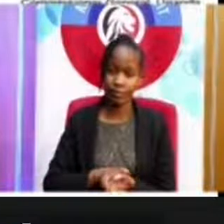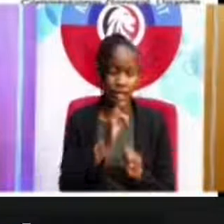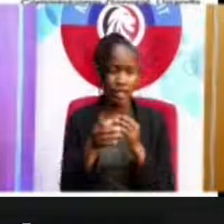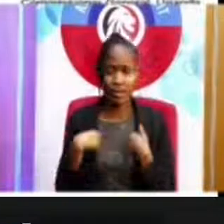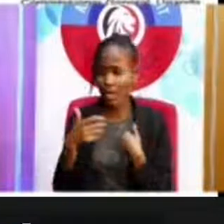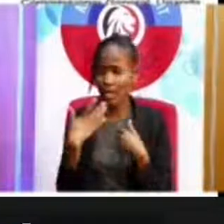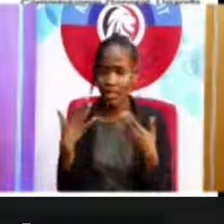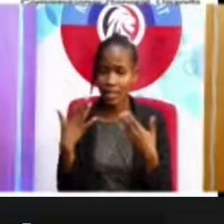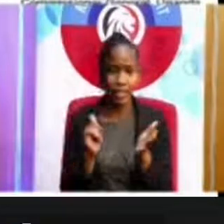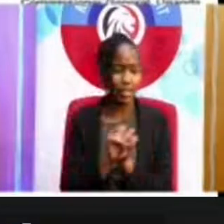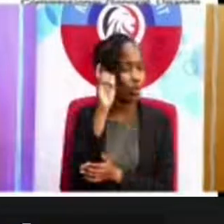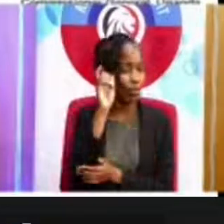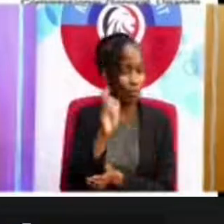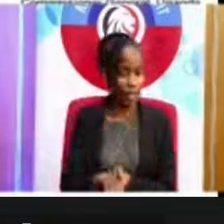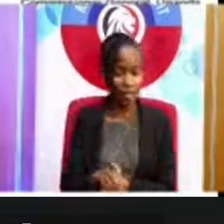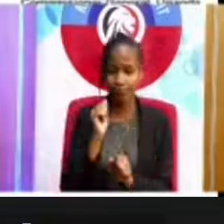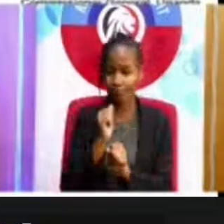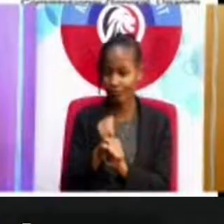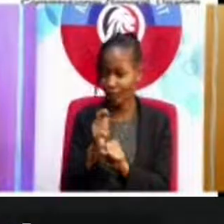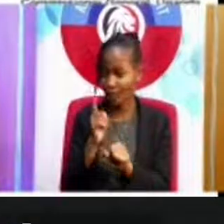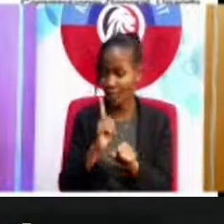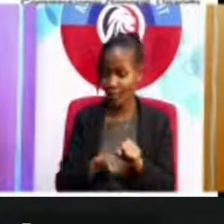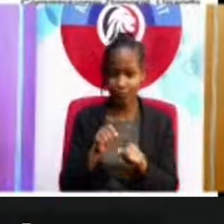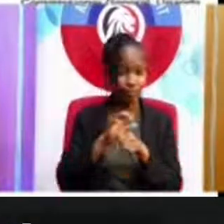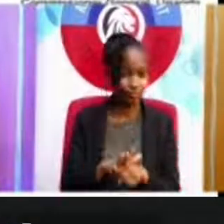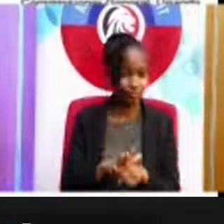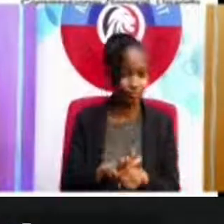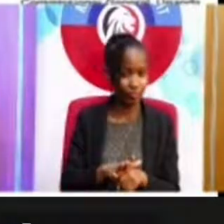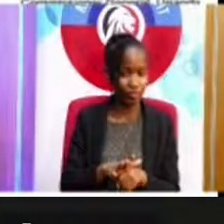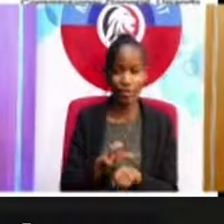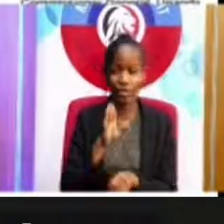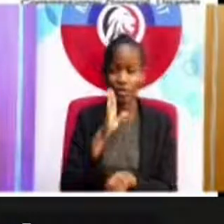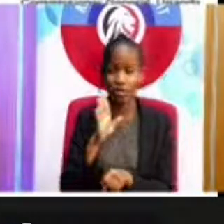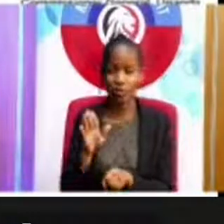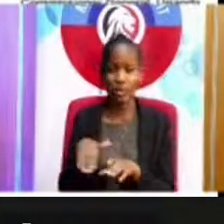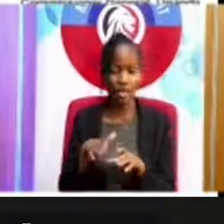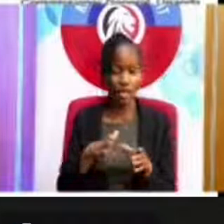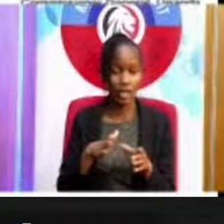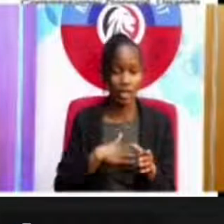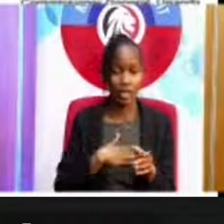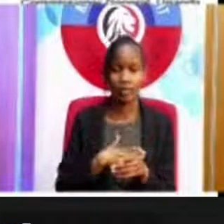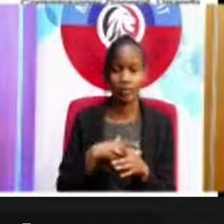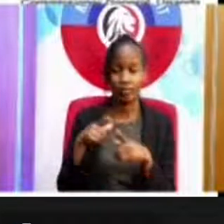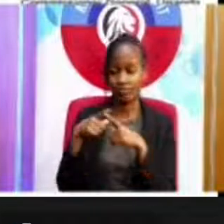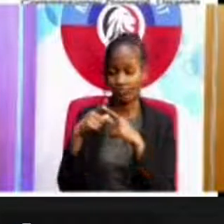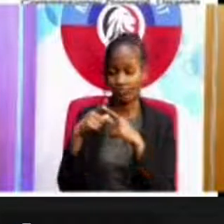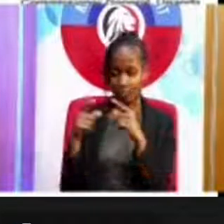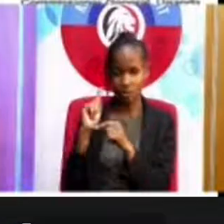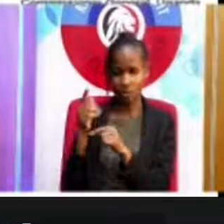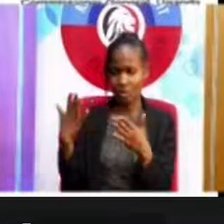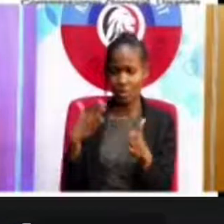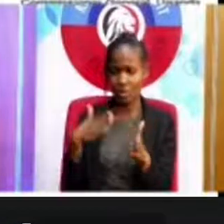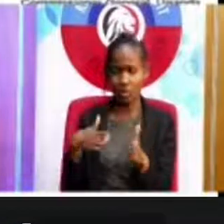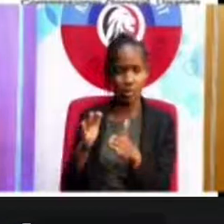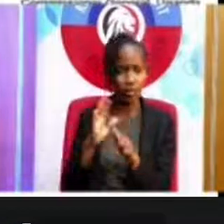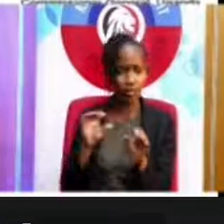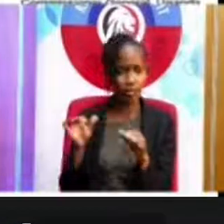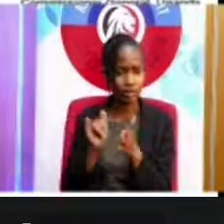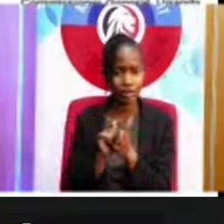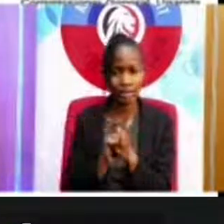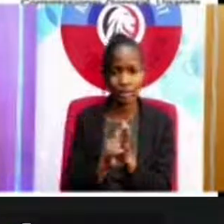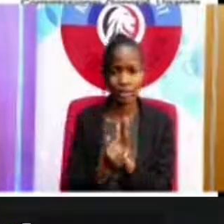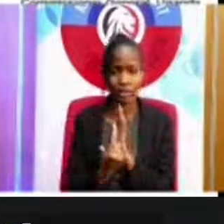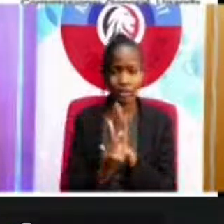do during this time, is to be accurate in our assessments. And one way of doing this is decisions are guided by